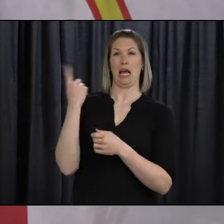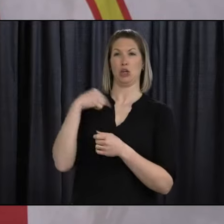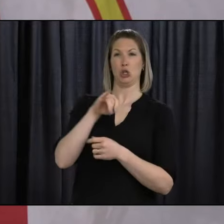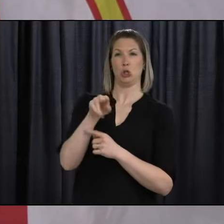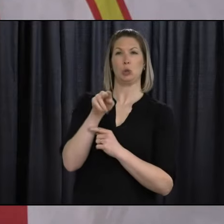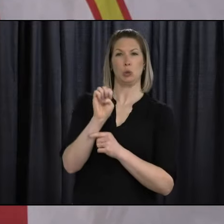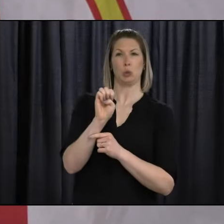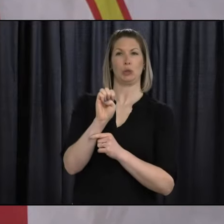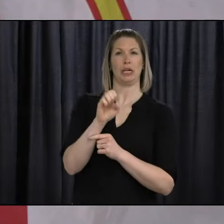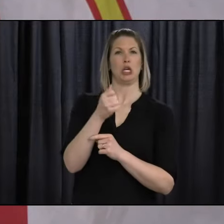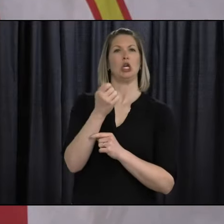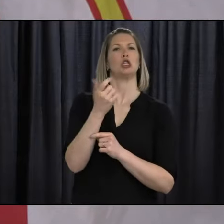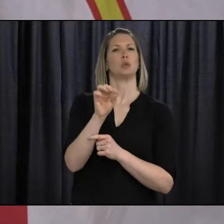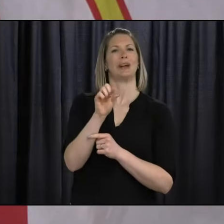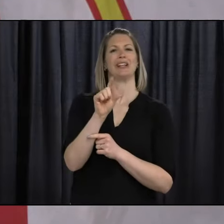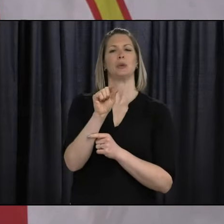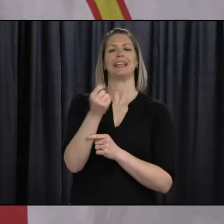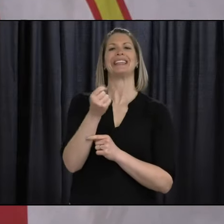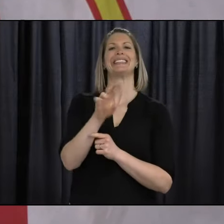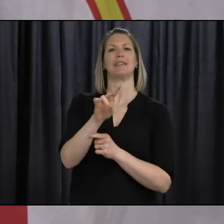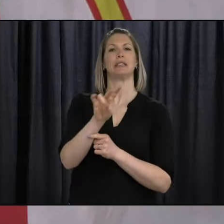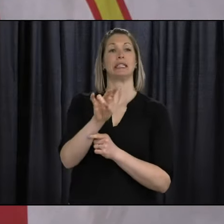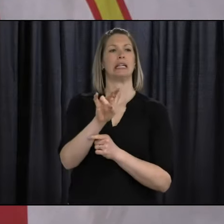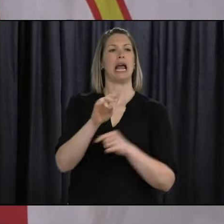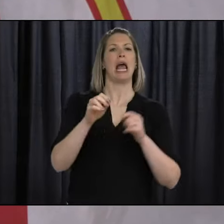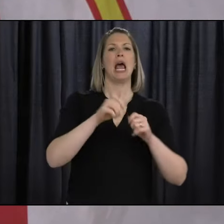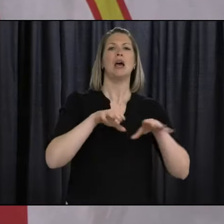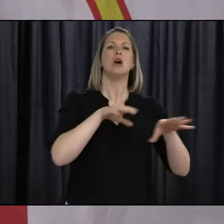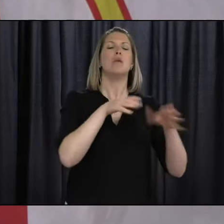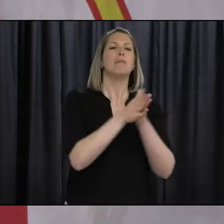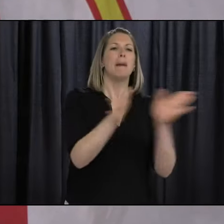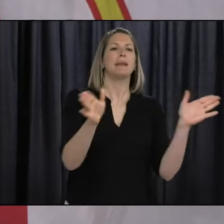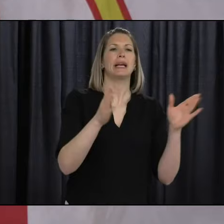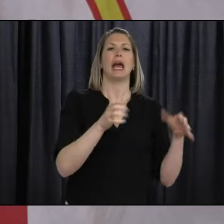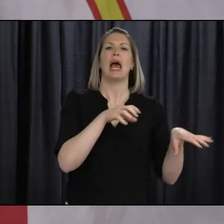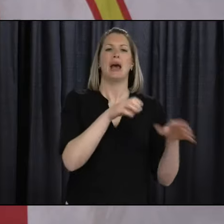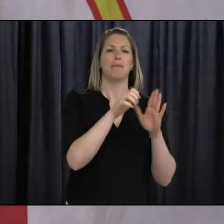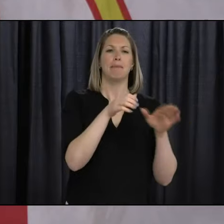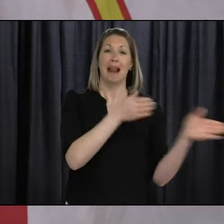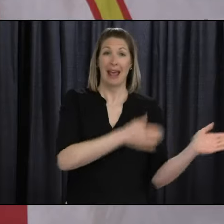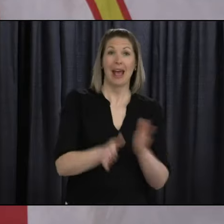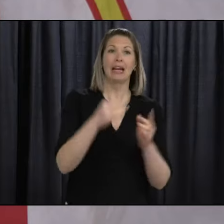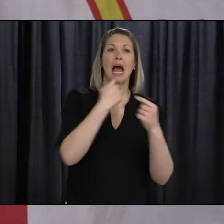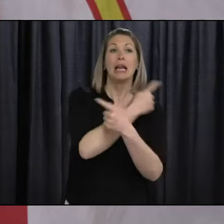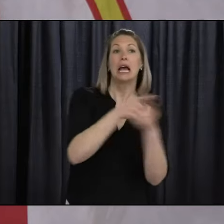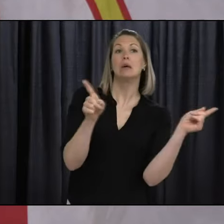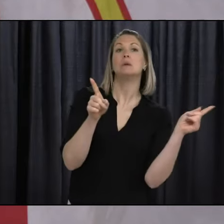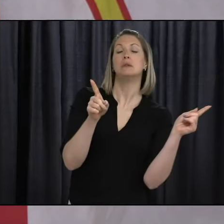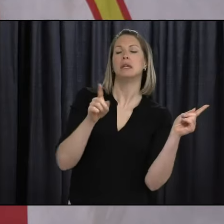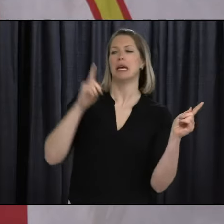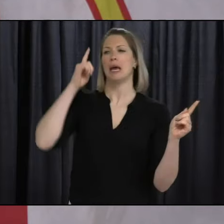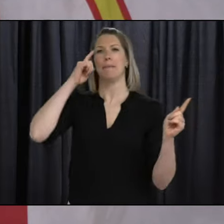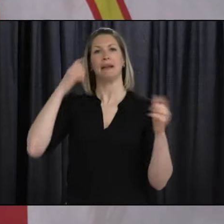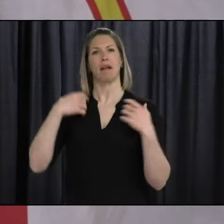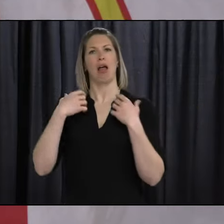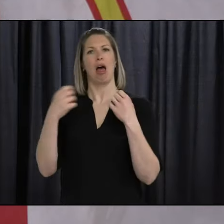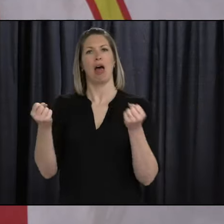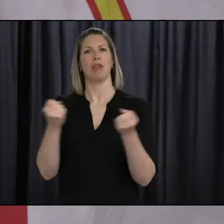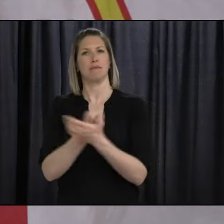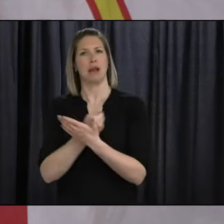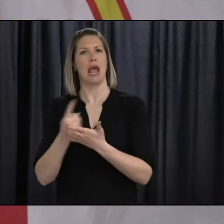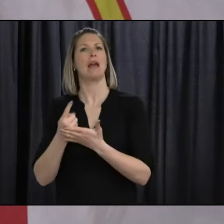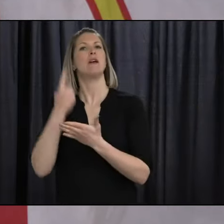has 54 recommendations to improve the provincial mental health and addiction system. As of right now,